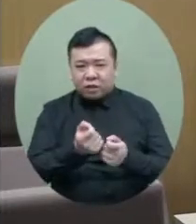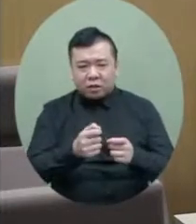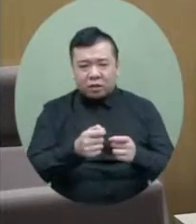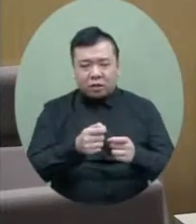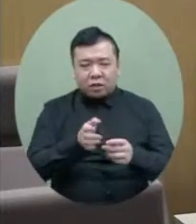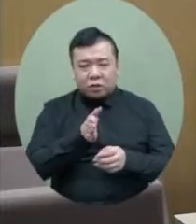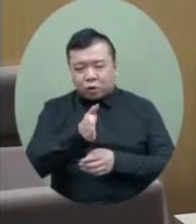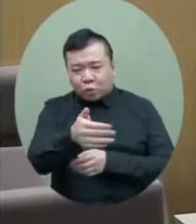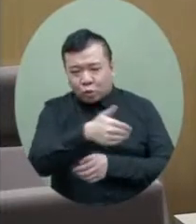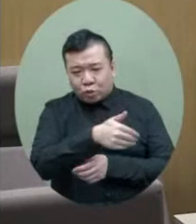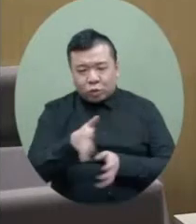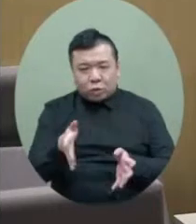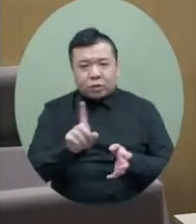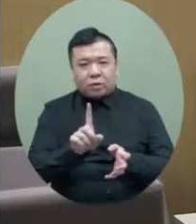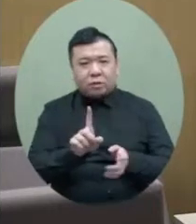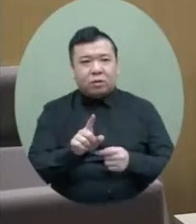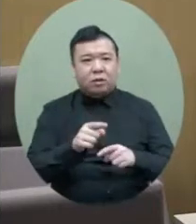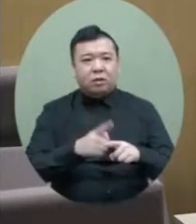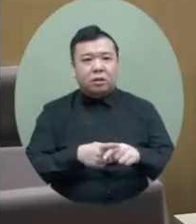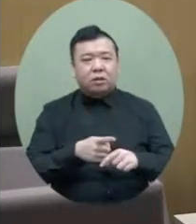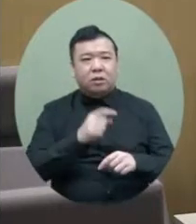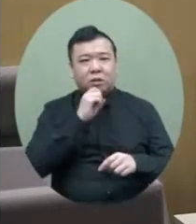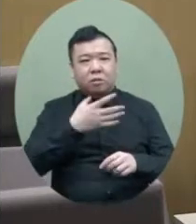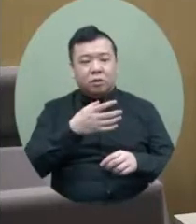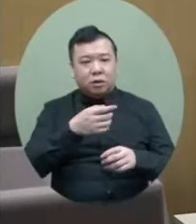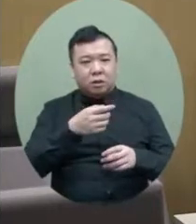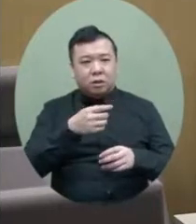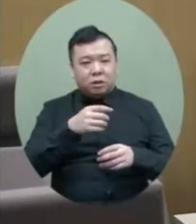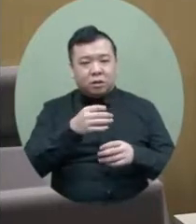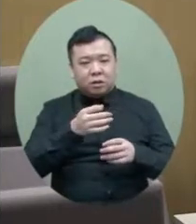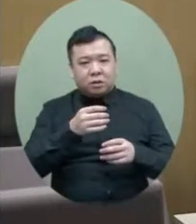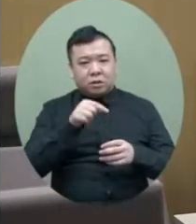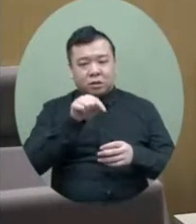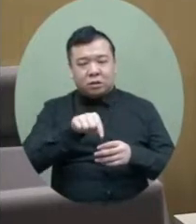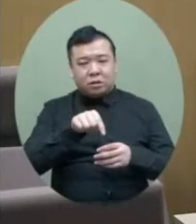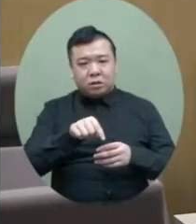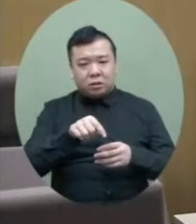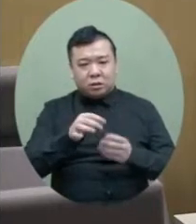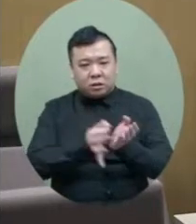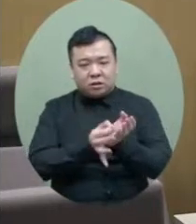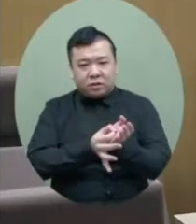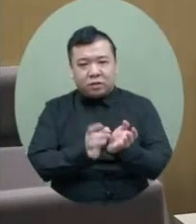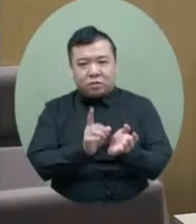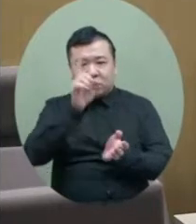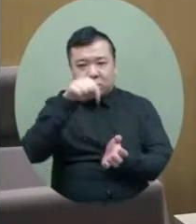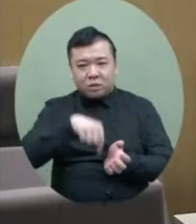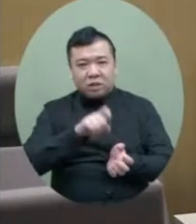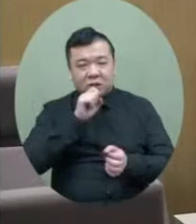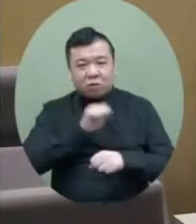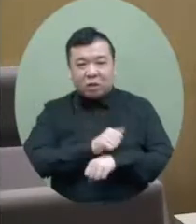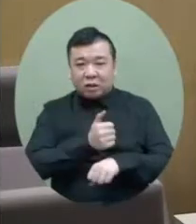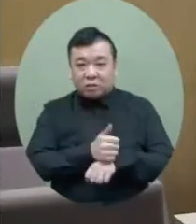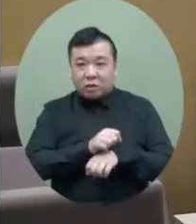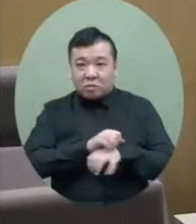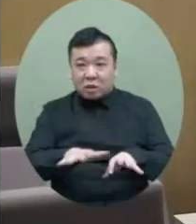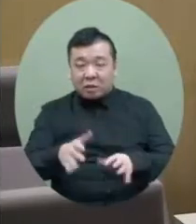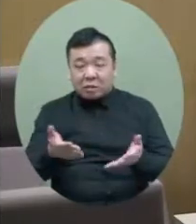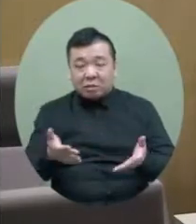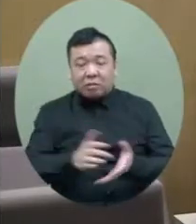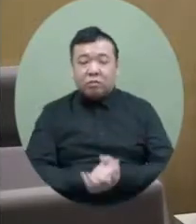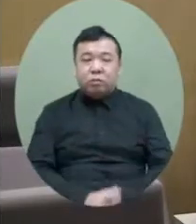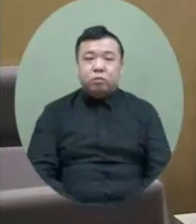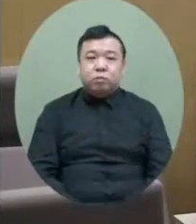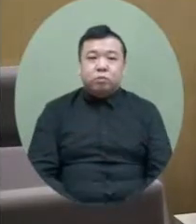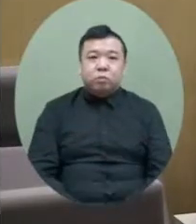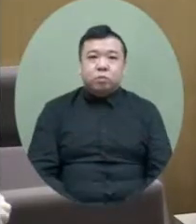are the units joining each other, or have you obtained any environmental samples, or will you see there will be